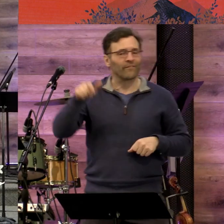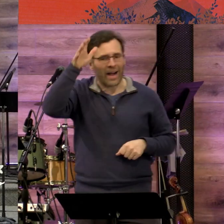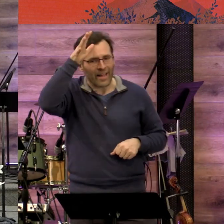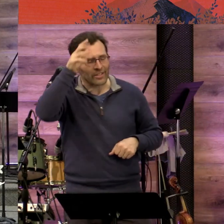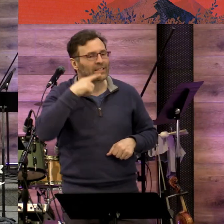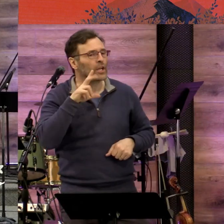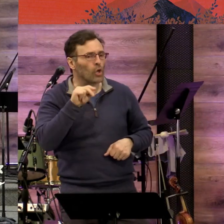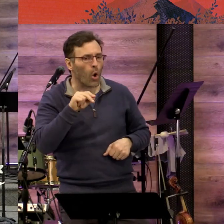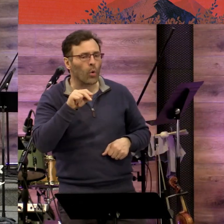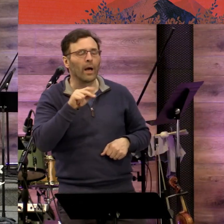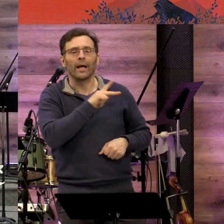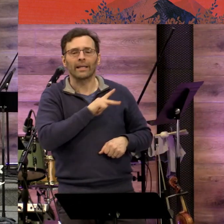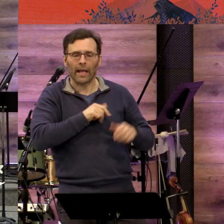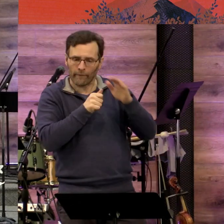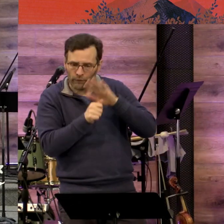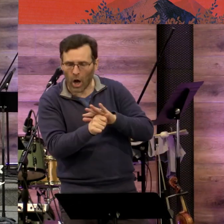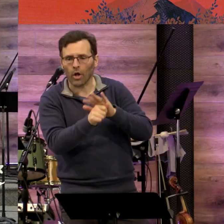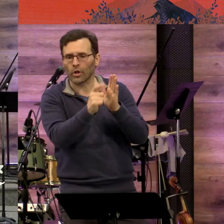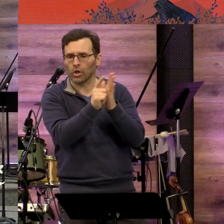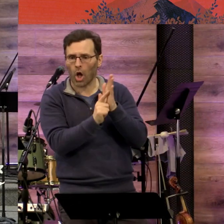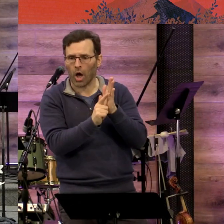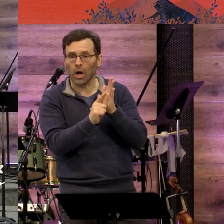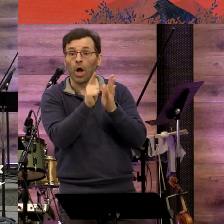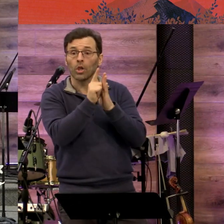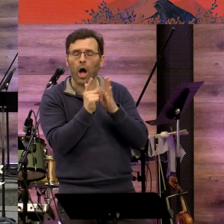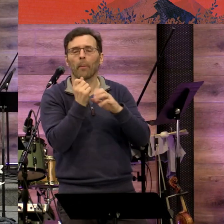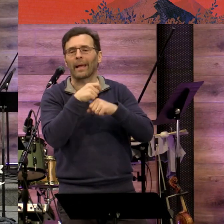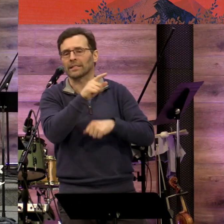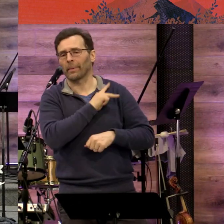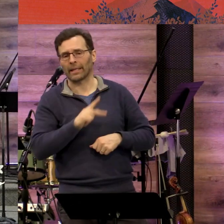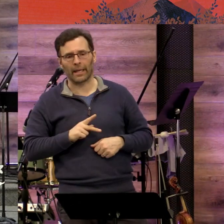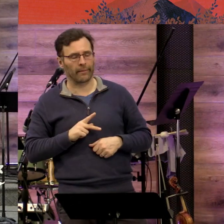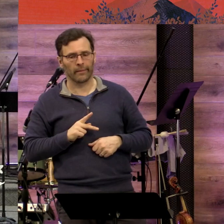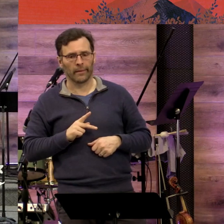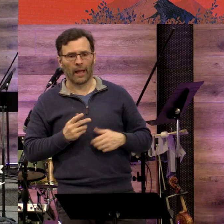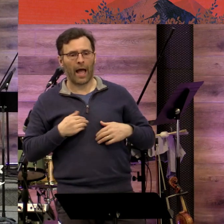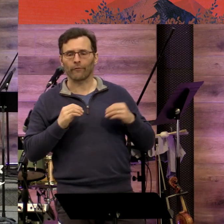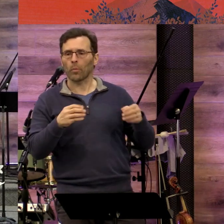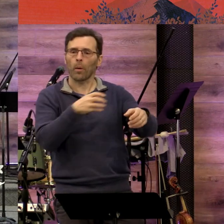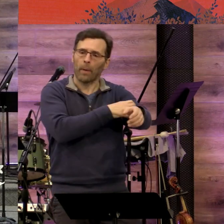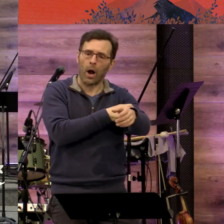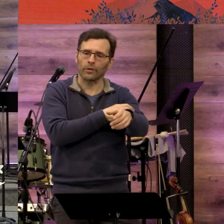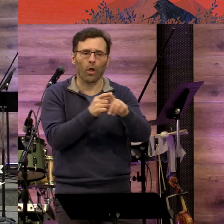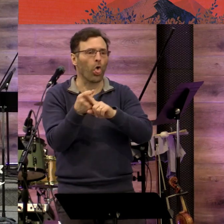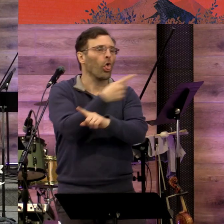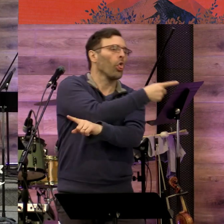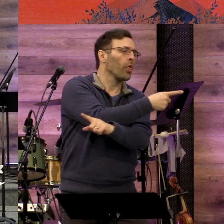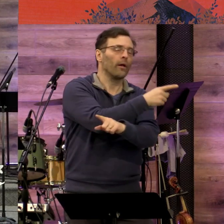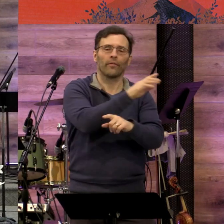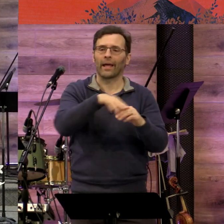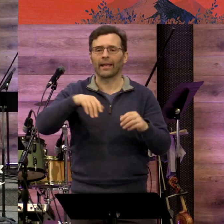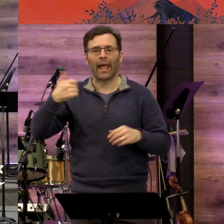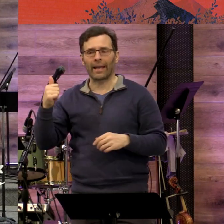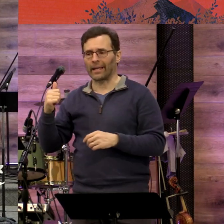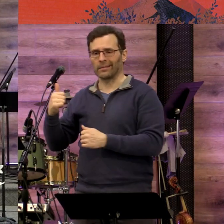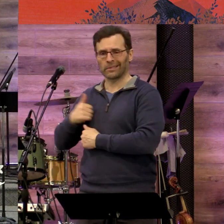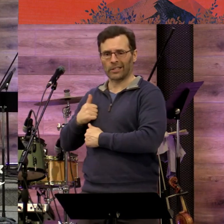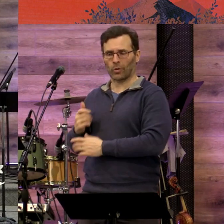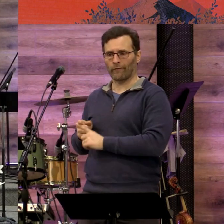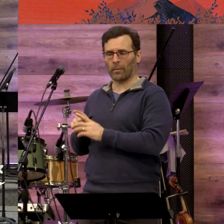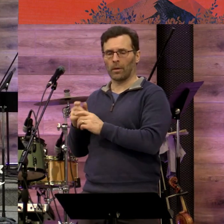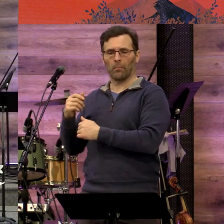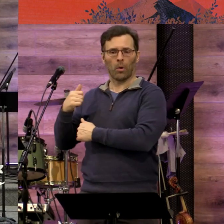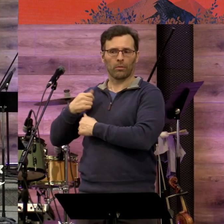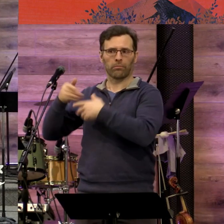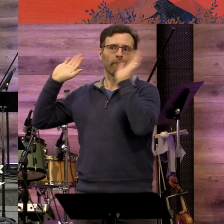the king's under the law, for it's the law that makes him a king. Has no more power to start away from the crown than any sentry from his post to